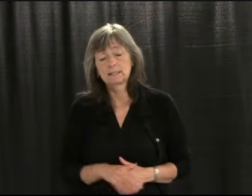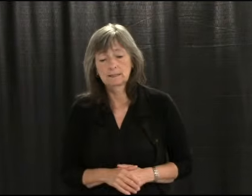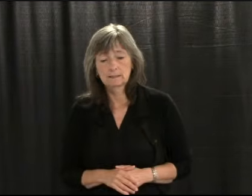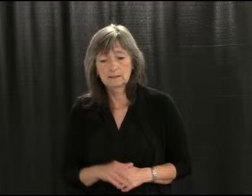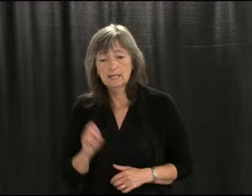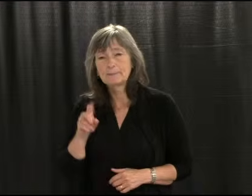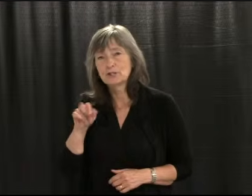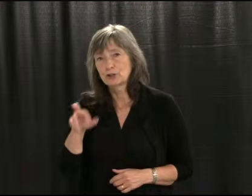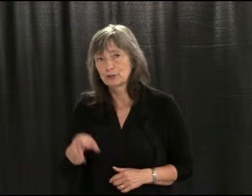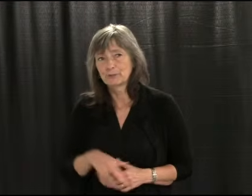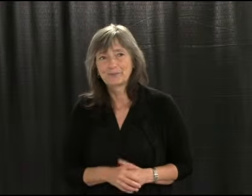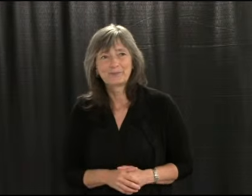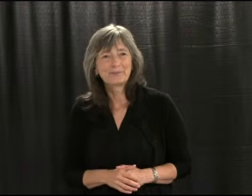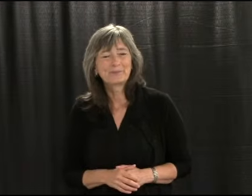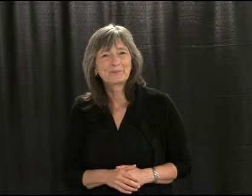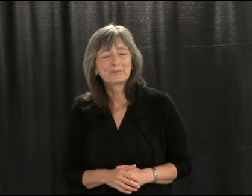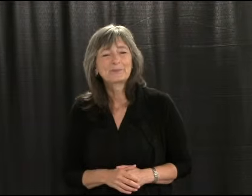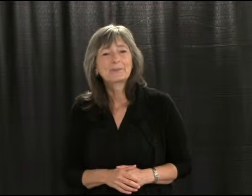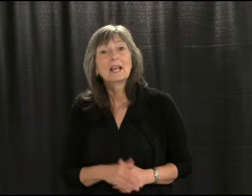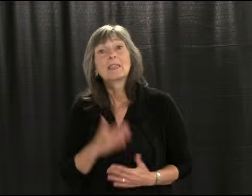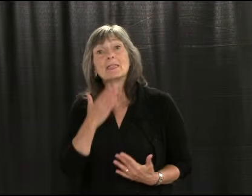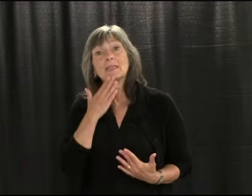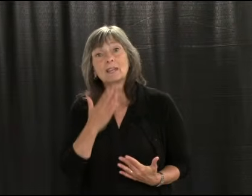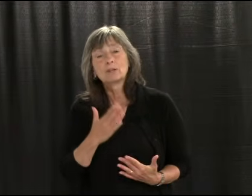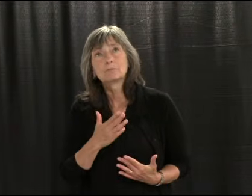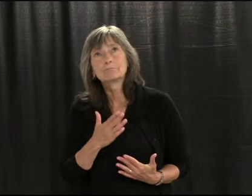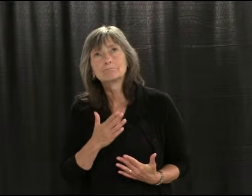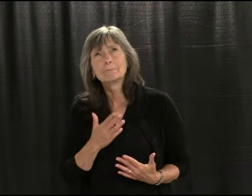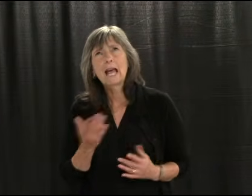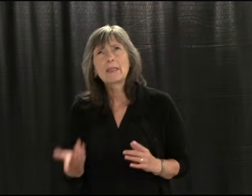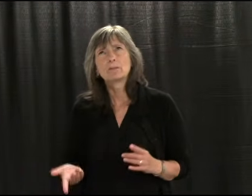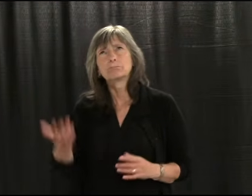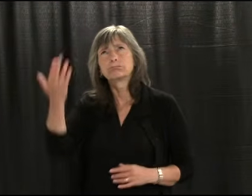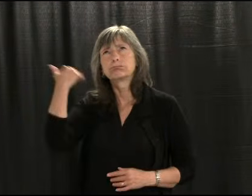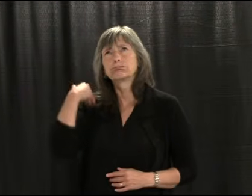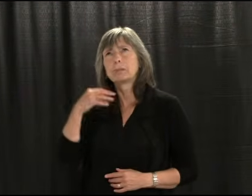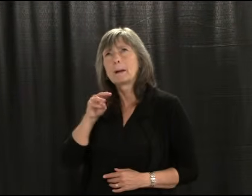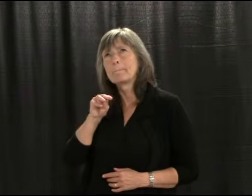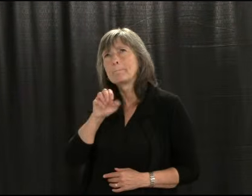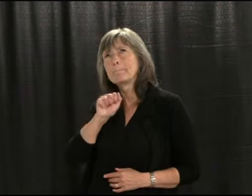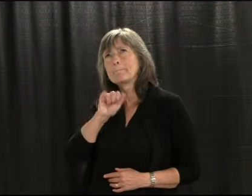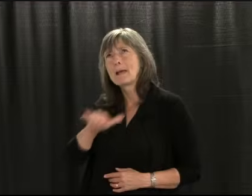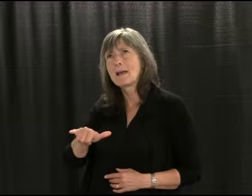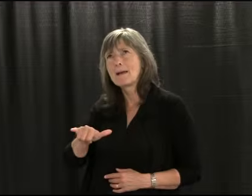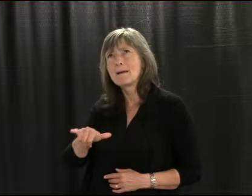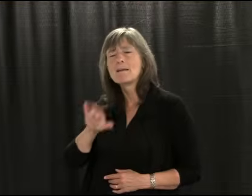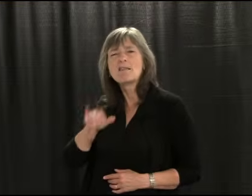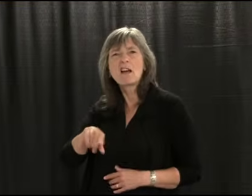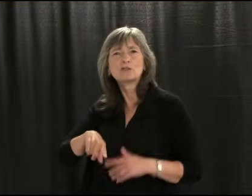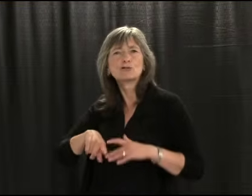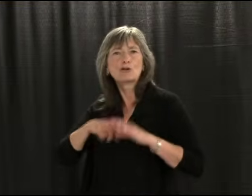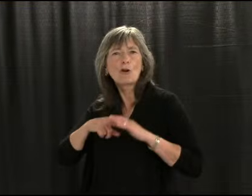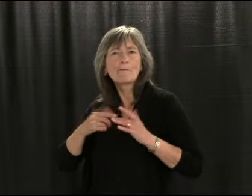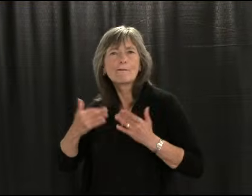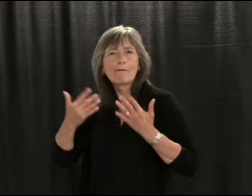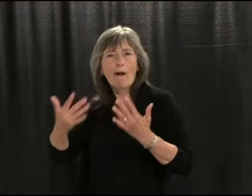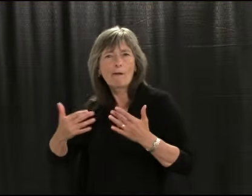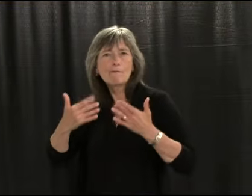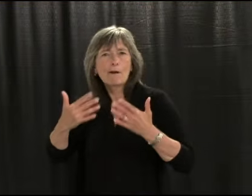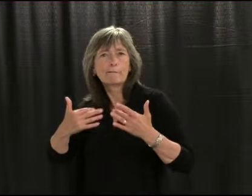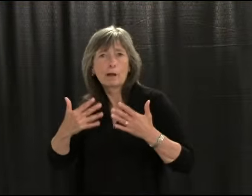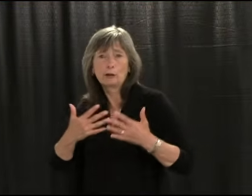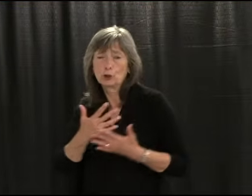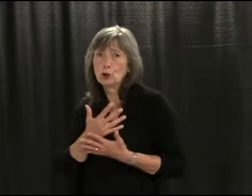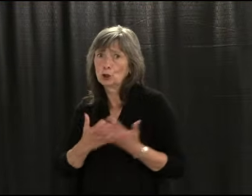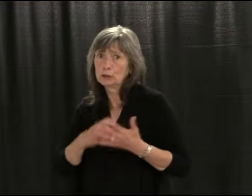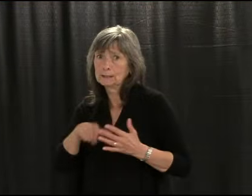everyone. Back to, I'm going to say May, when fire season kind of really got underway relatively